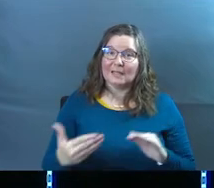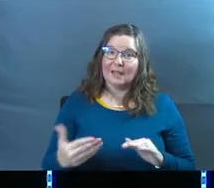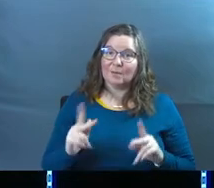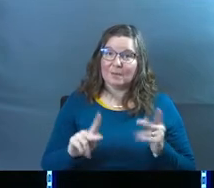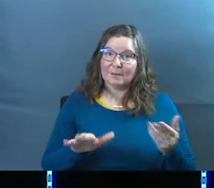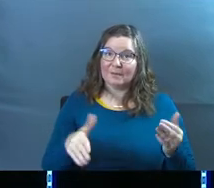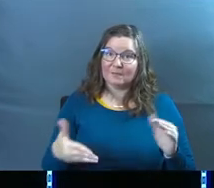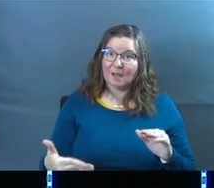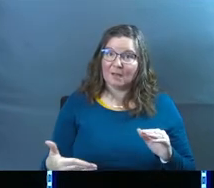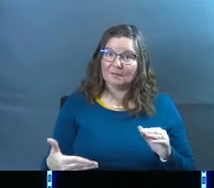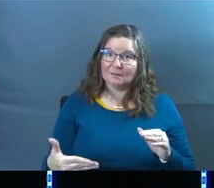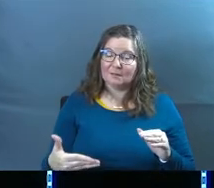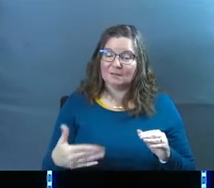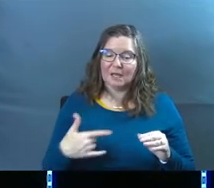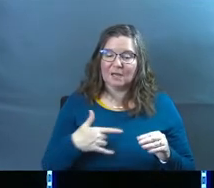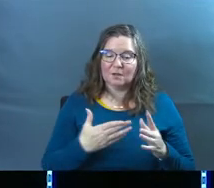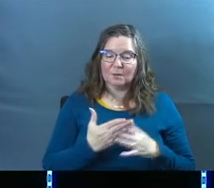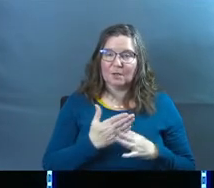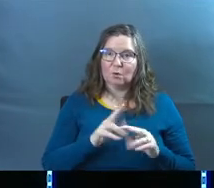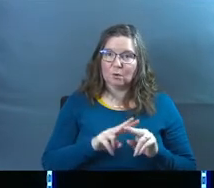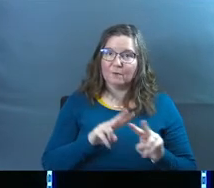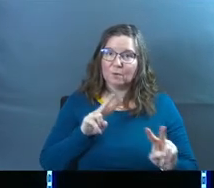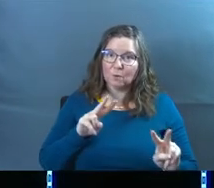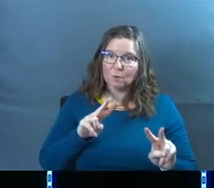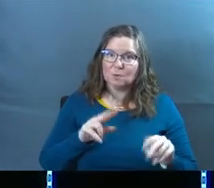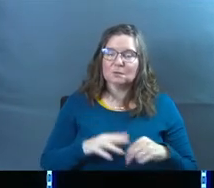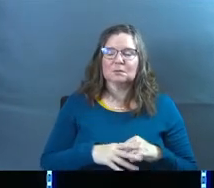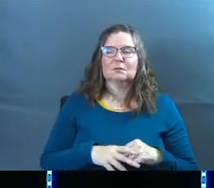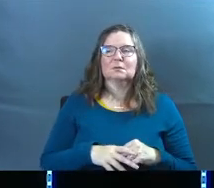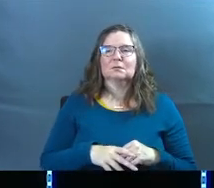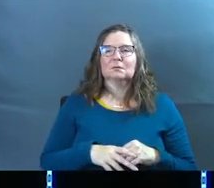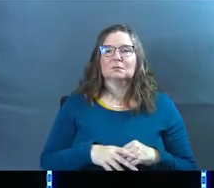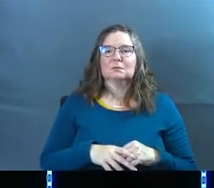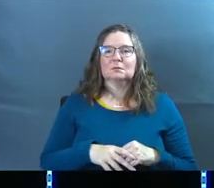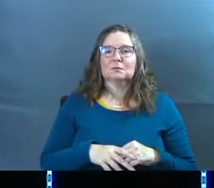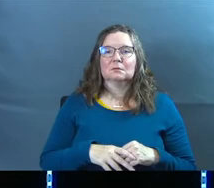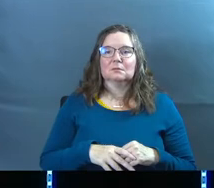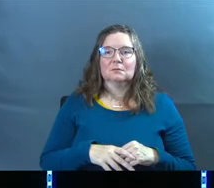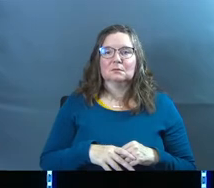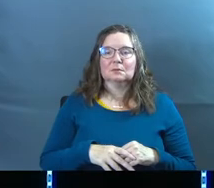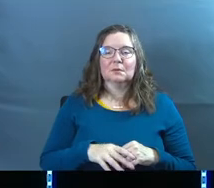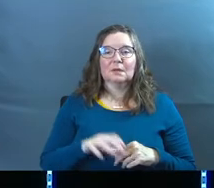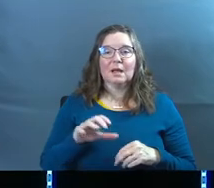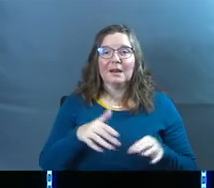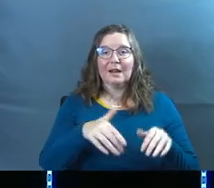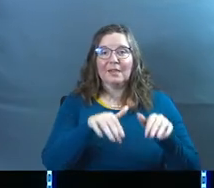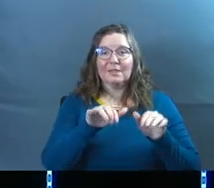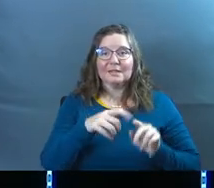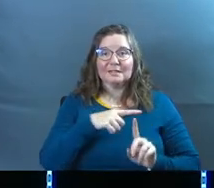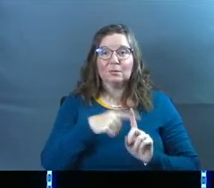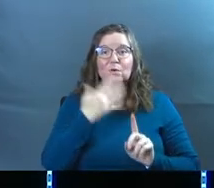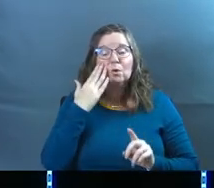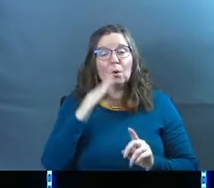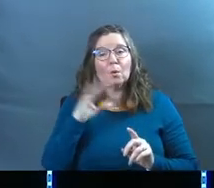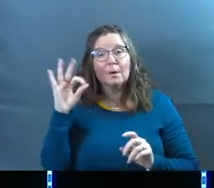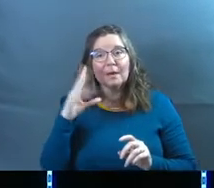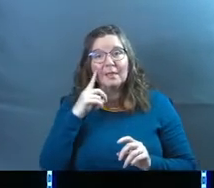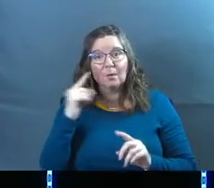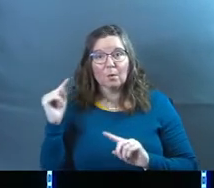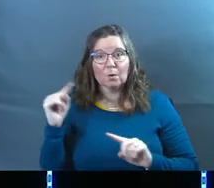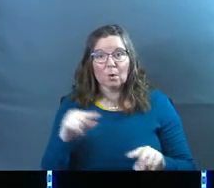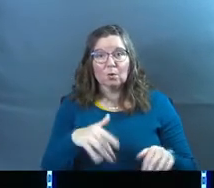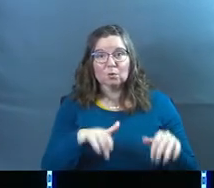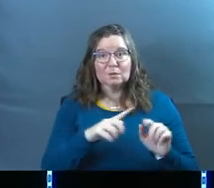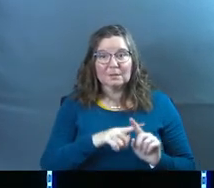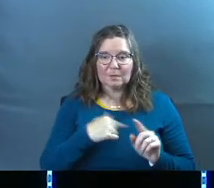deathbeds, and you've been through funerals, and you've been at the cemetery. You know what pastors think when we go to a